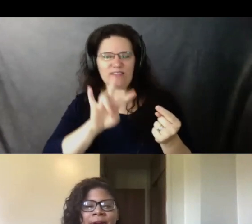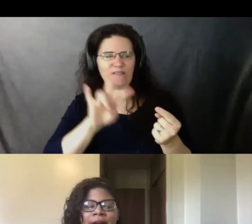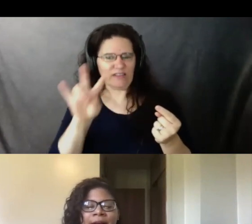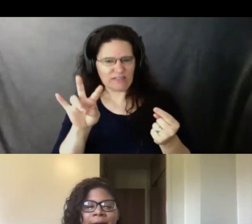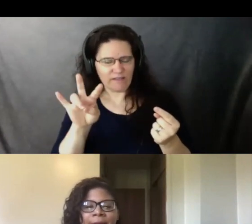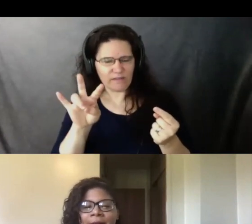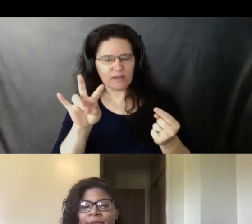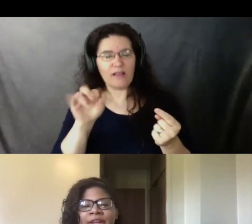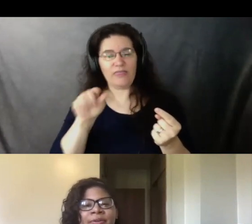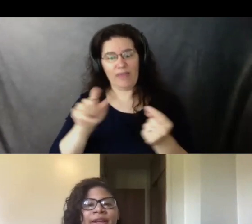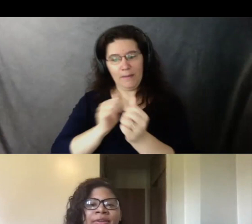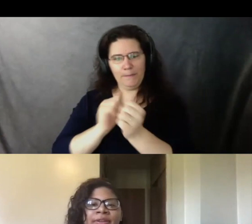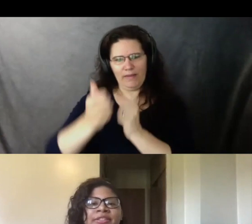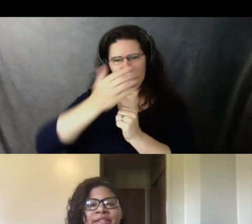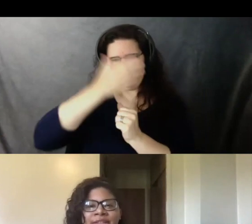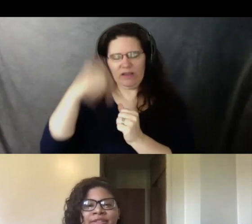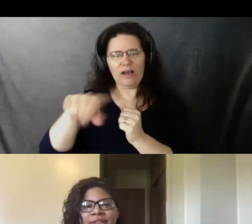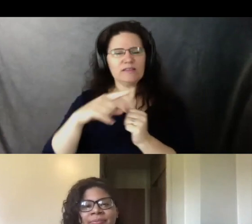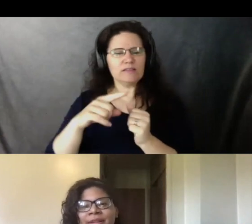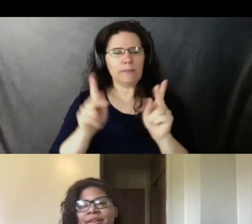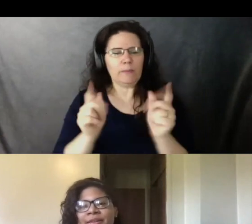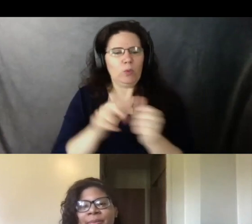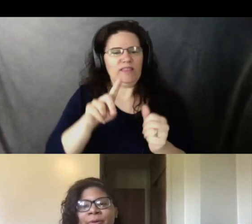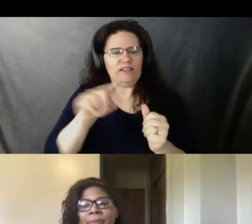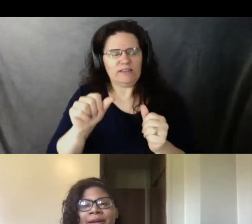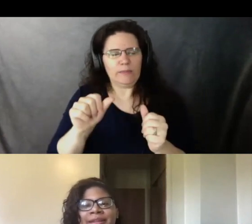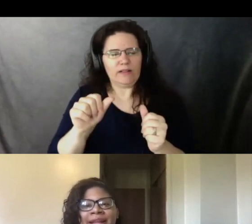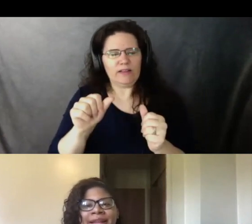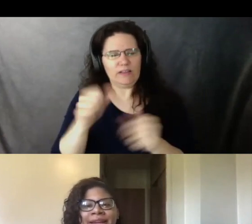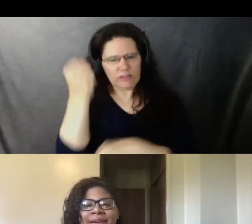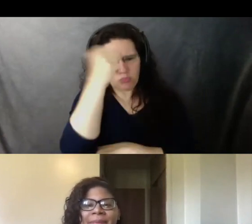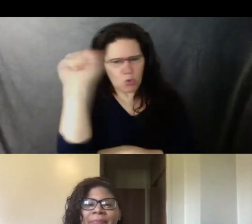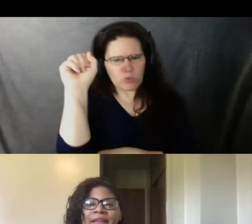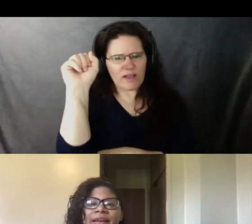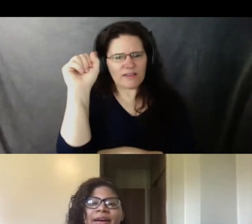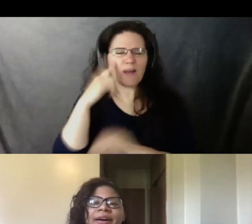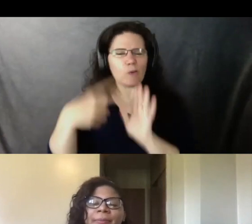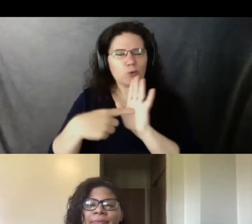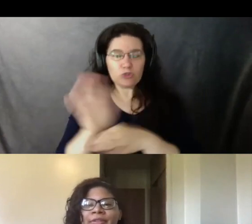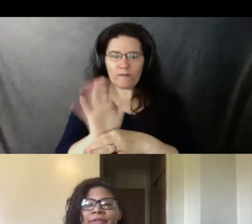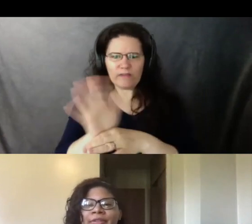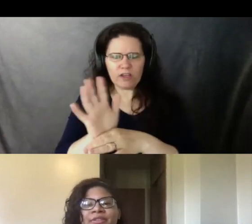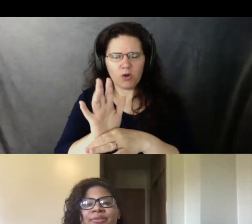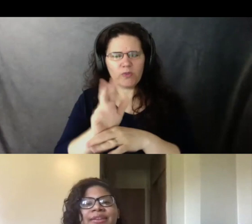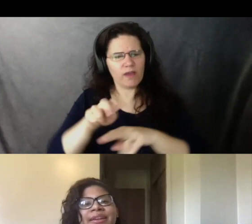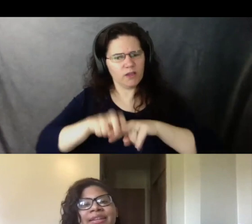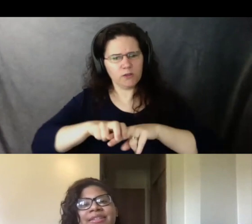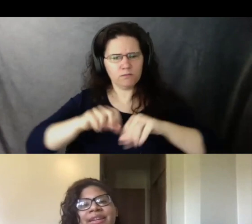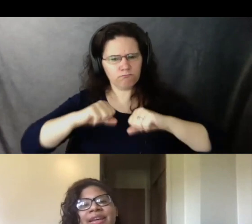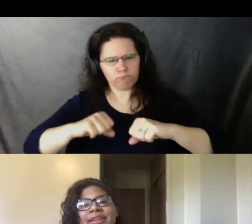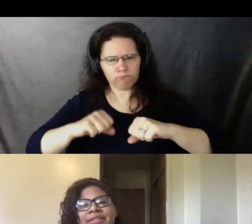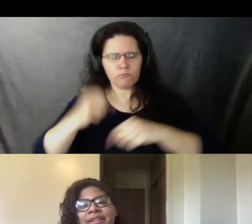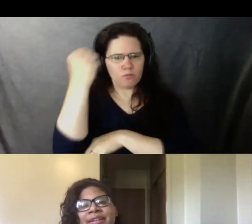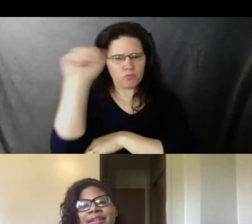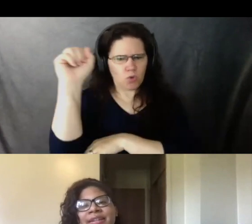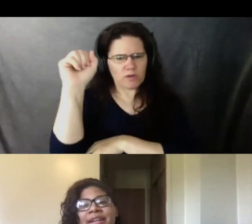share a video that you can see to learn more about that later. Then between the